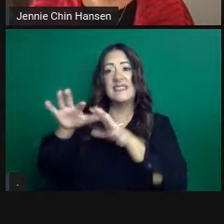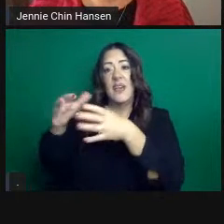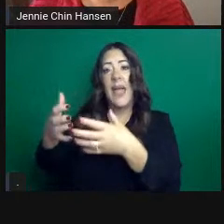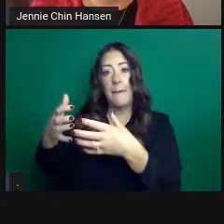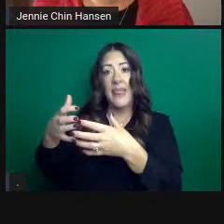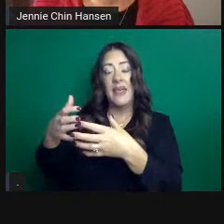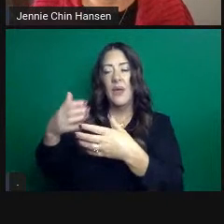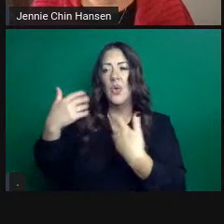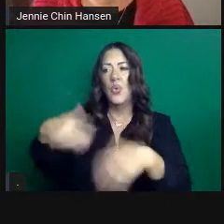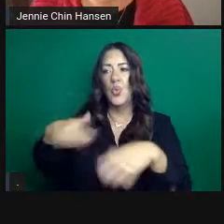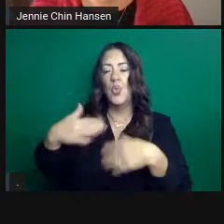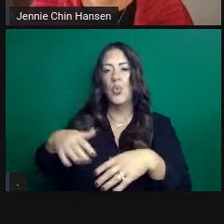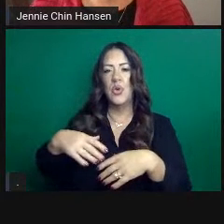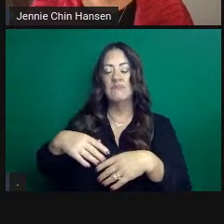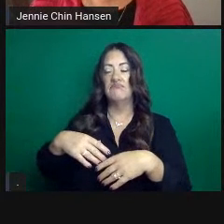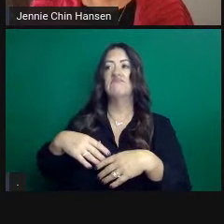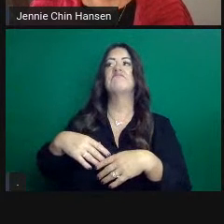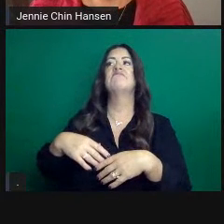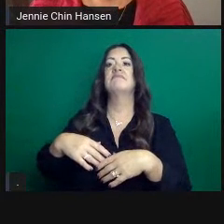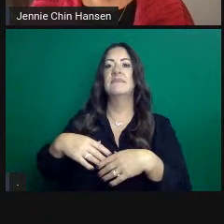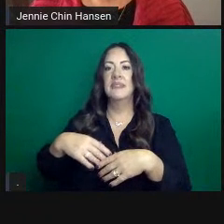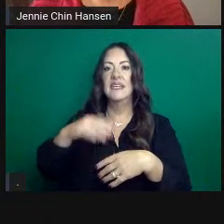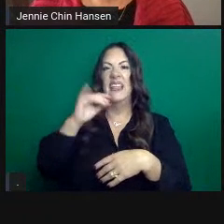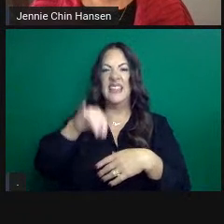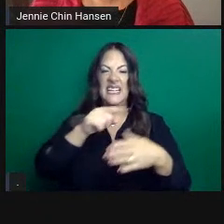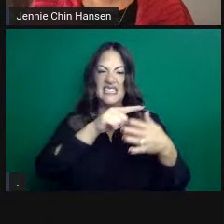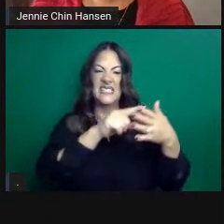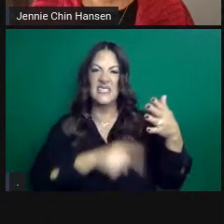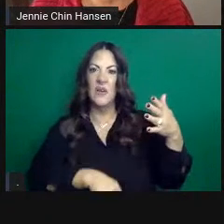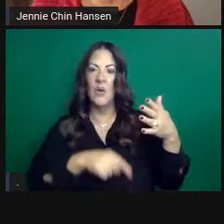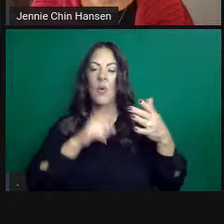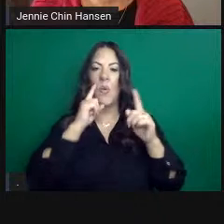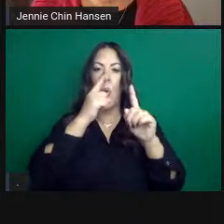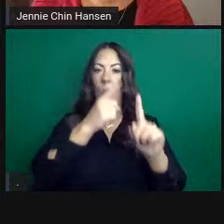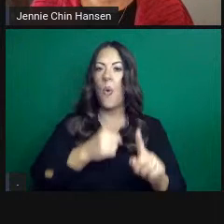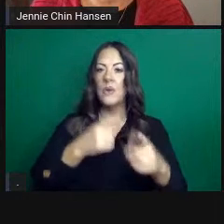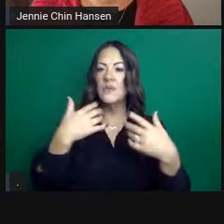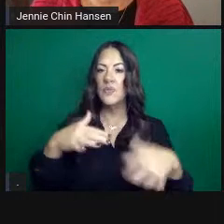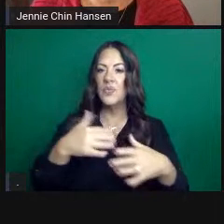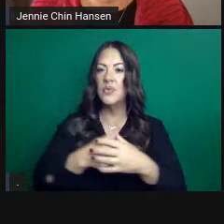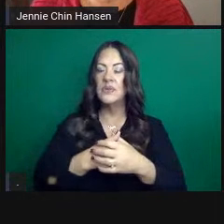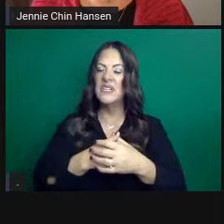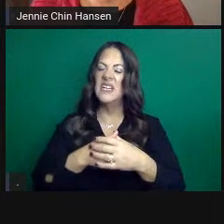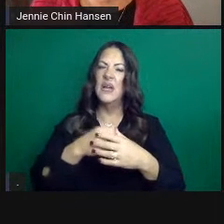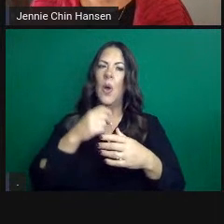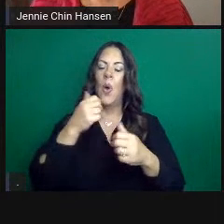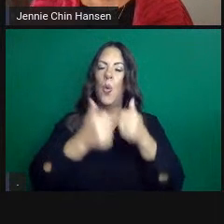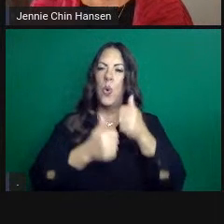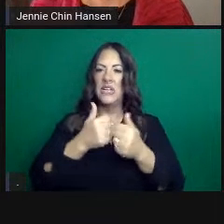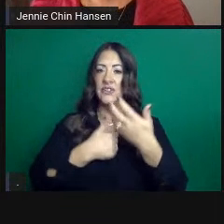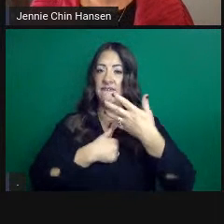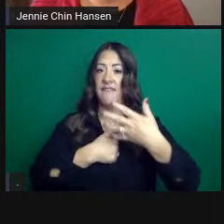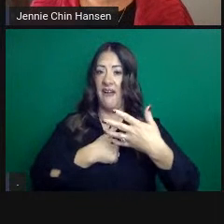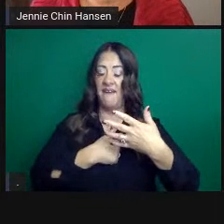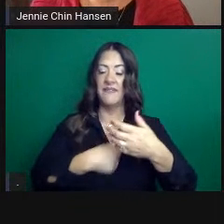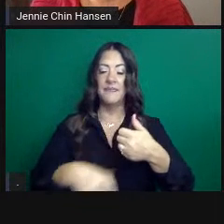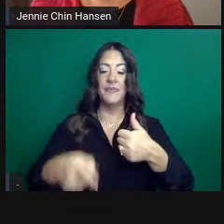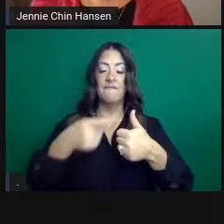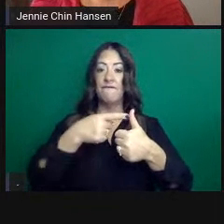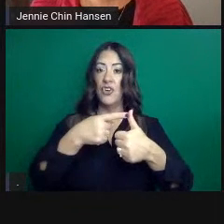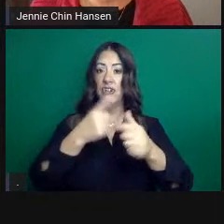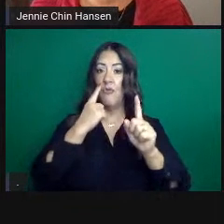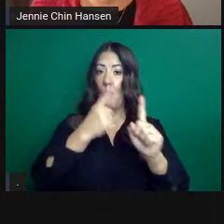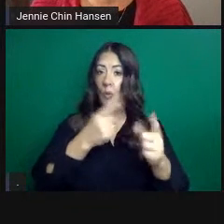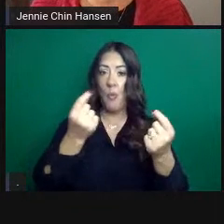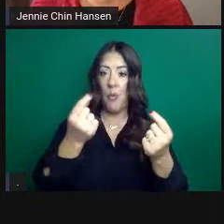distilled this to 5 main goals. And I'll read them really quickly first and just say a word about each one. The first goal